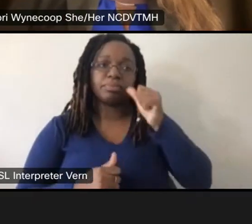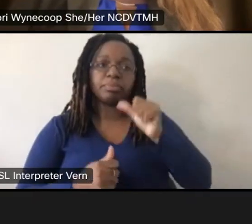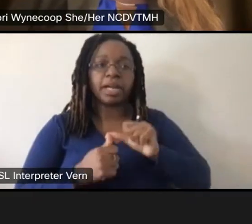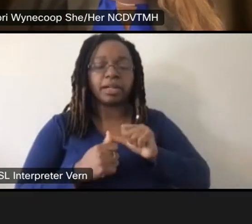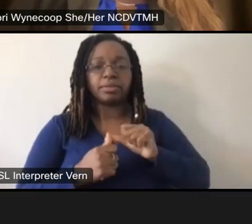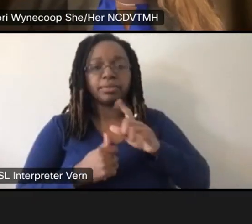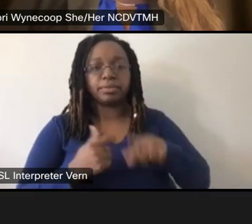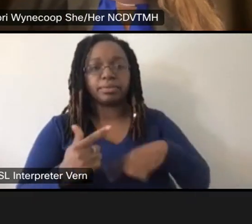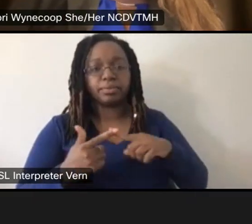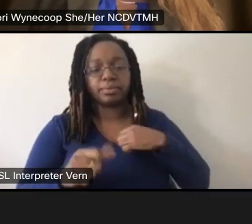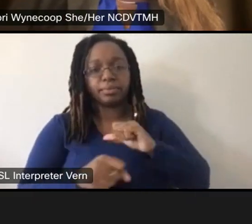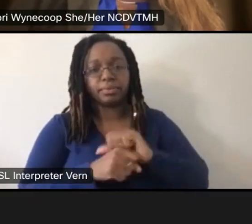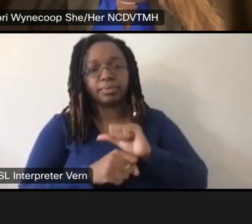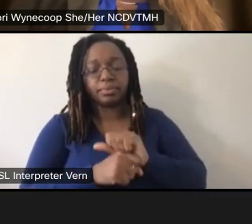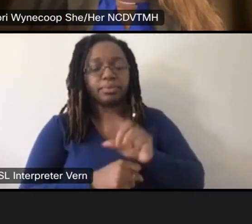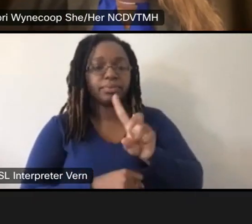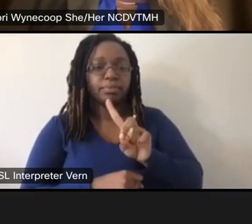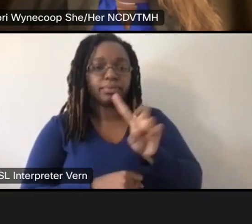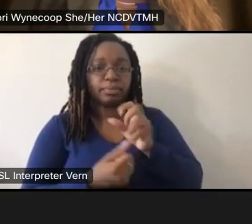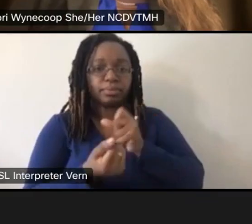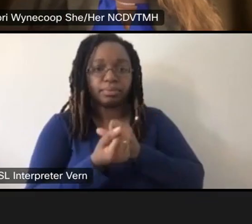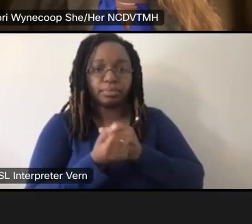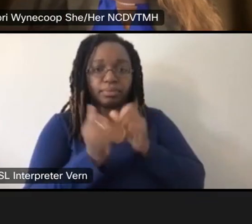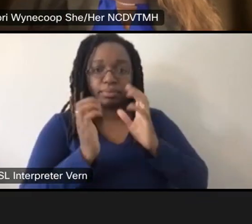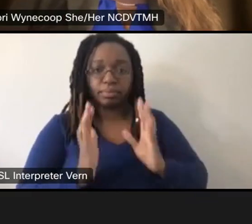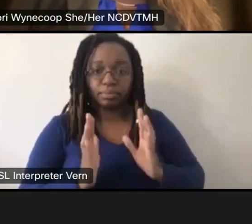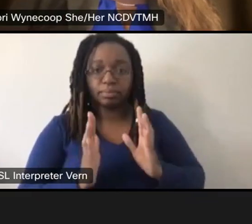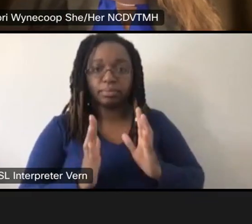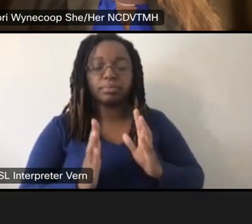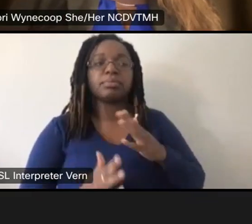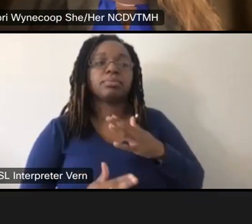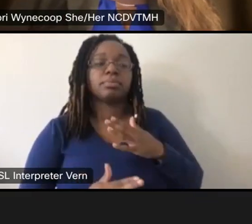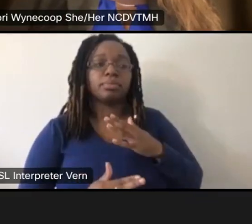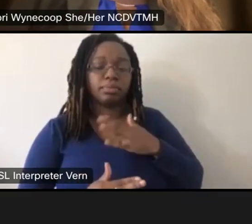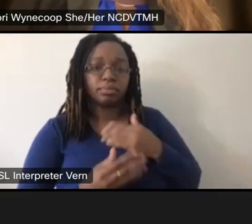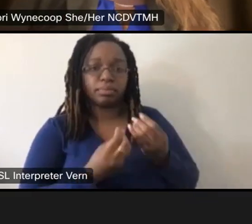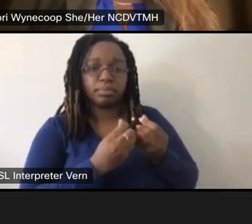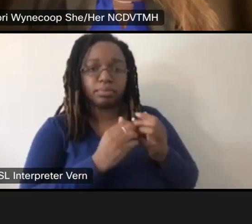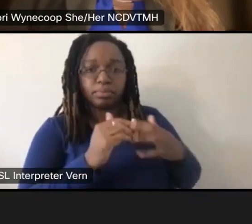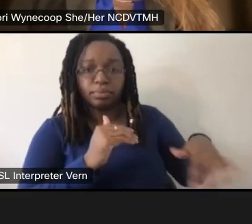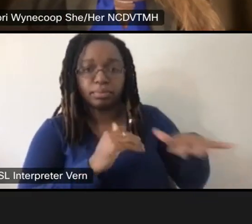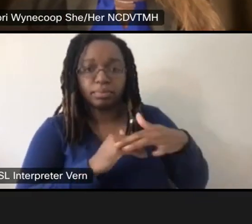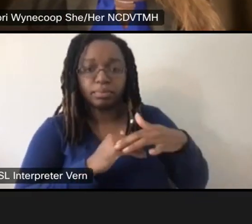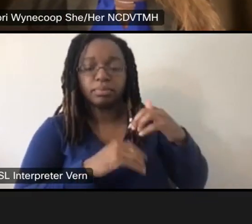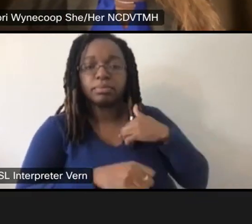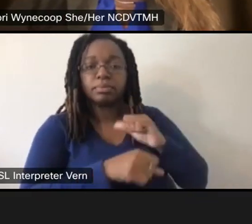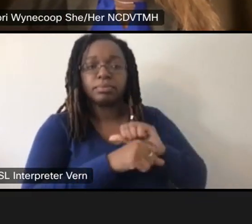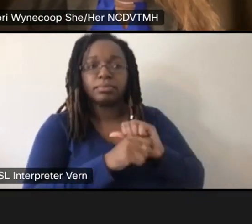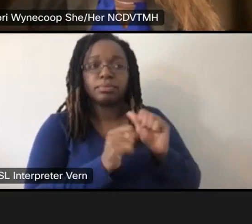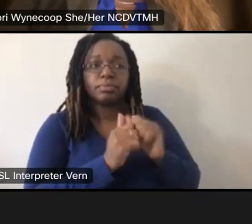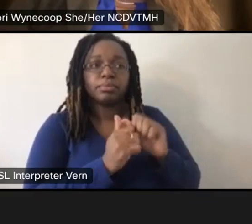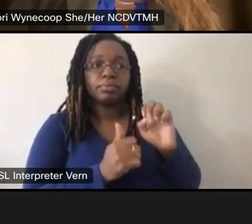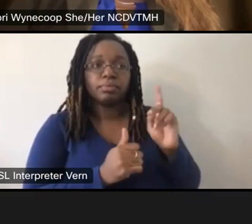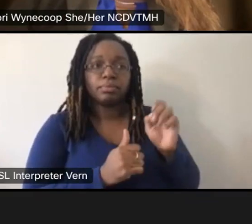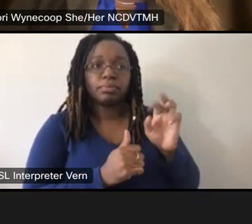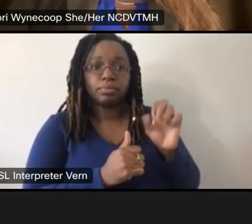domestic violence advocate on my reservation, when I was working with elders who were